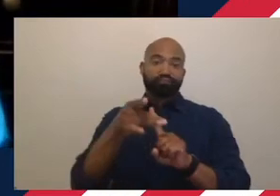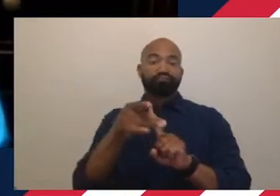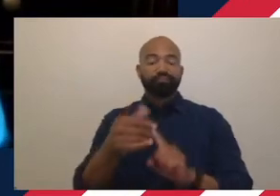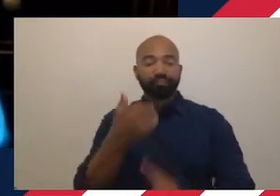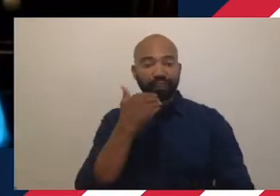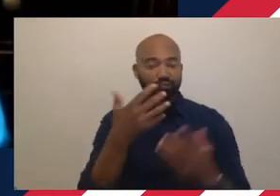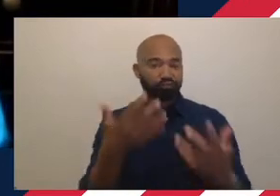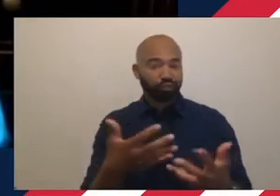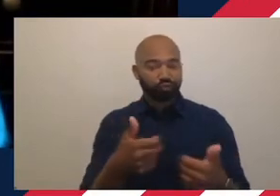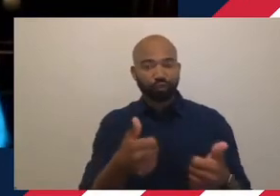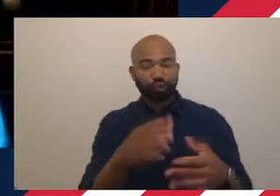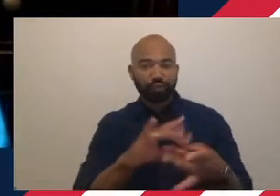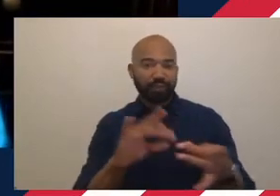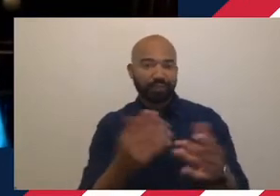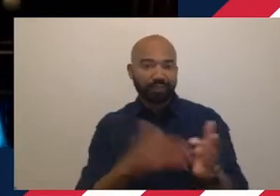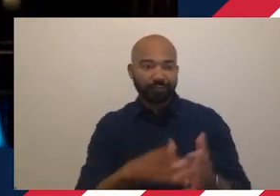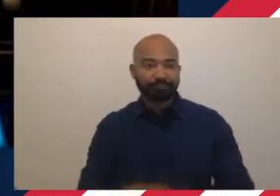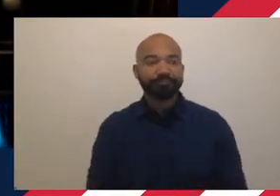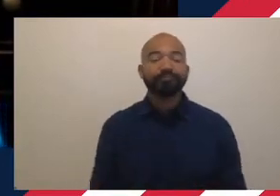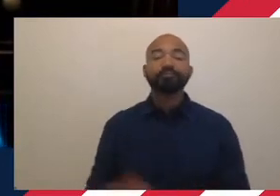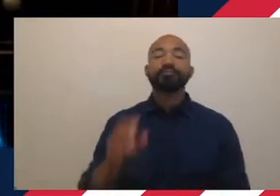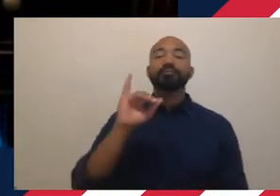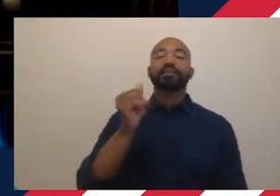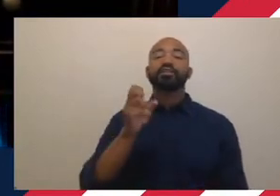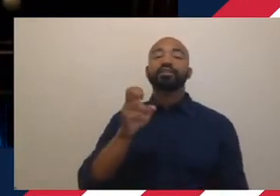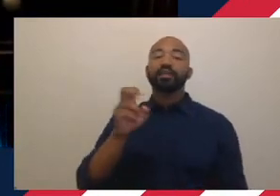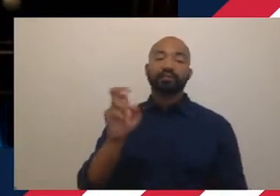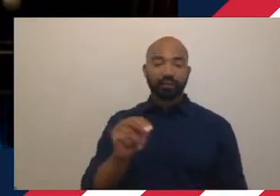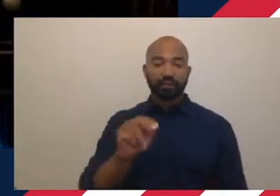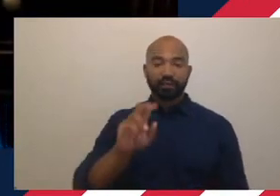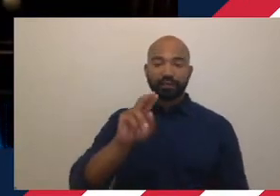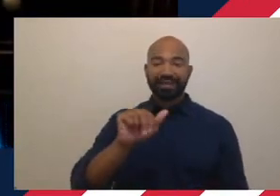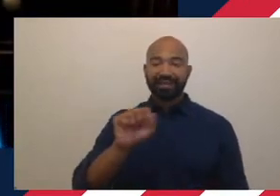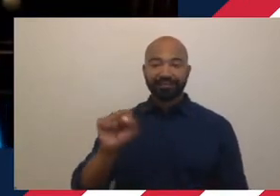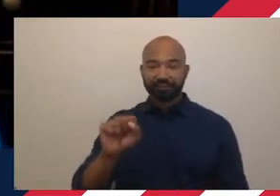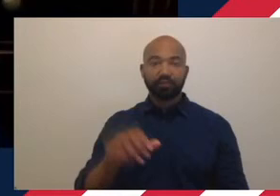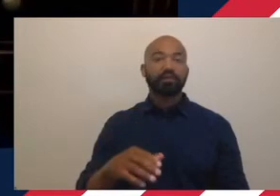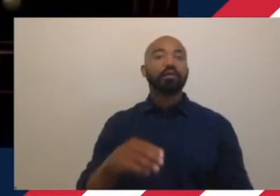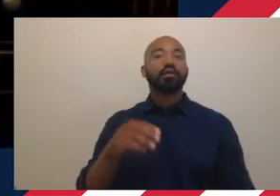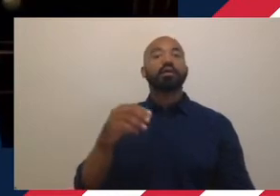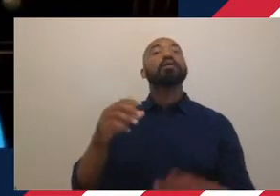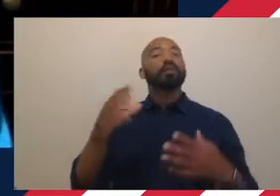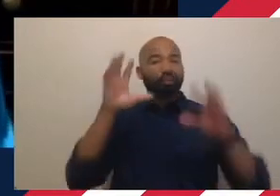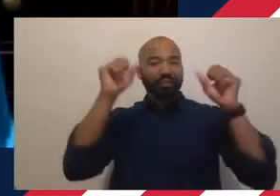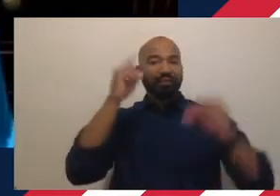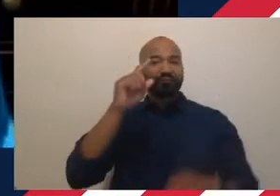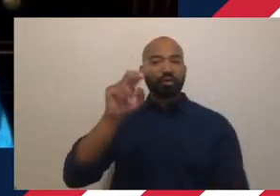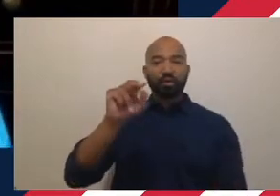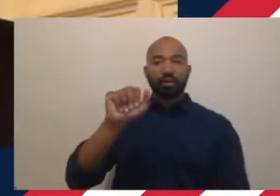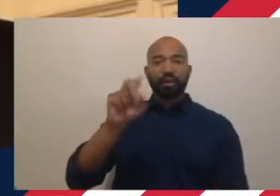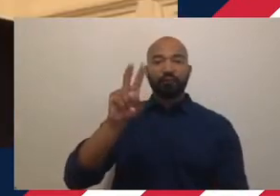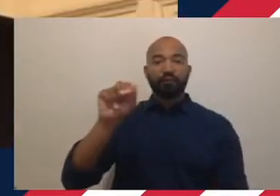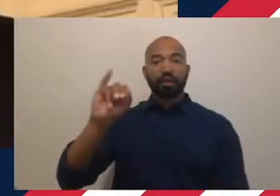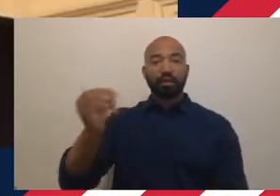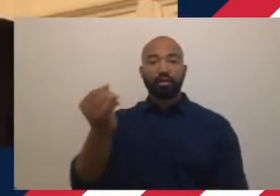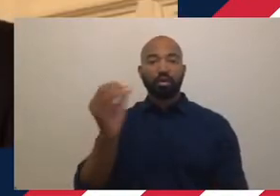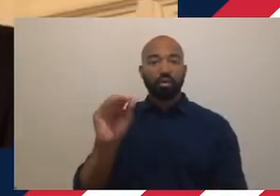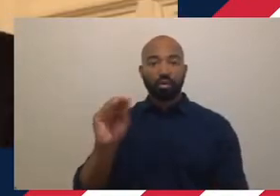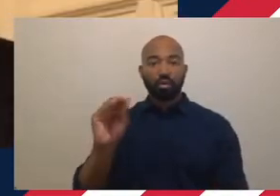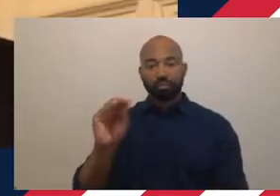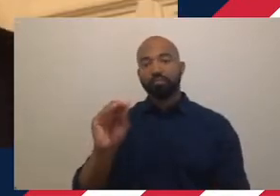Next, we will hear from Jason Nez, President of the Navajo Nation. Thank you for joining us.